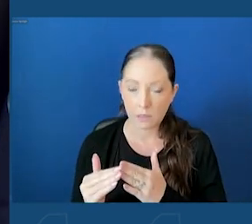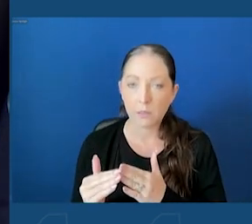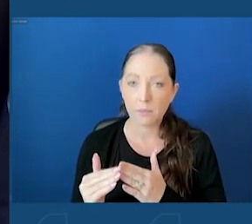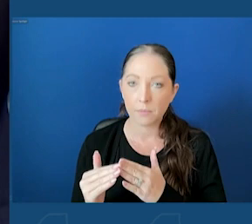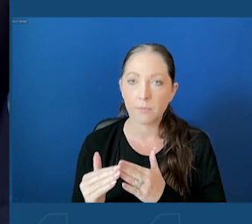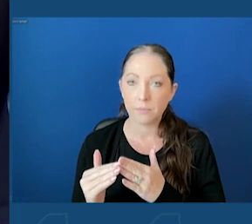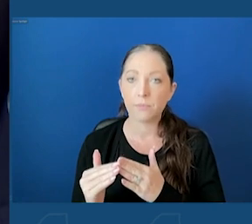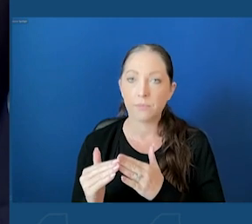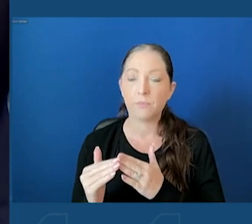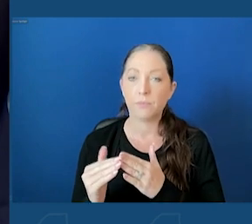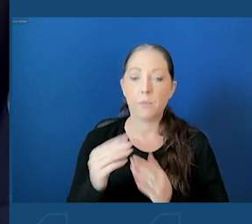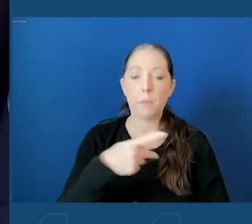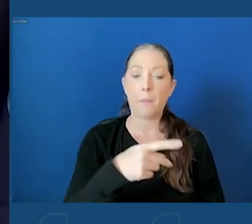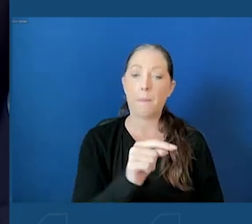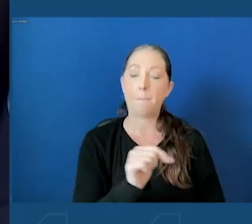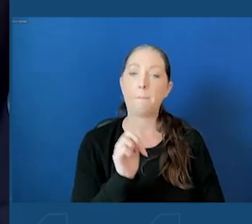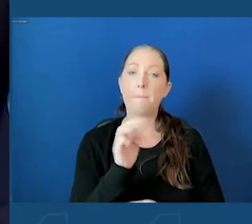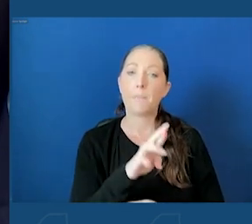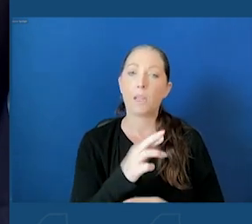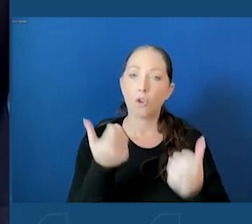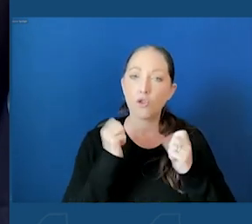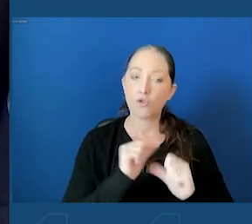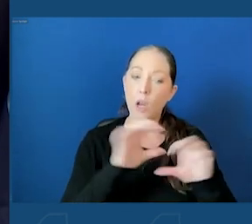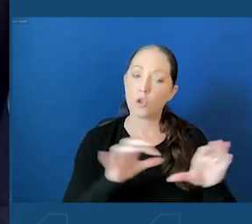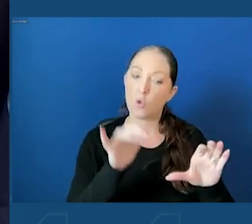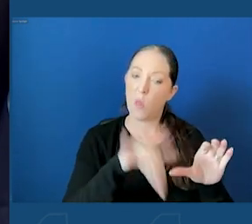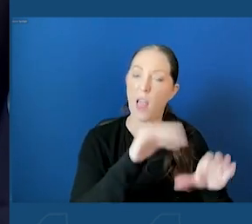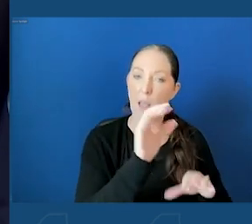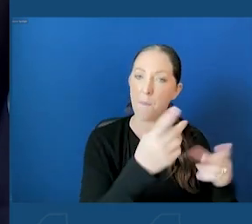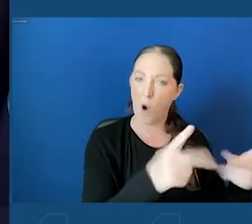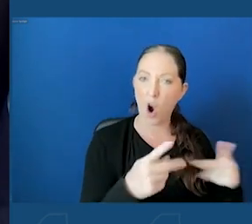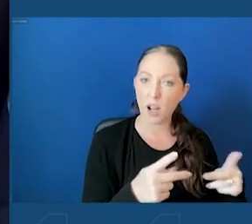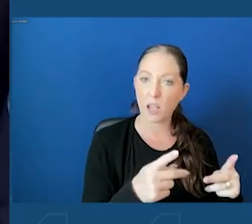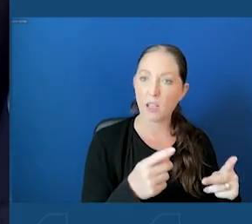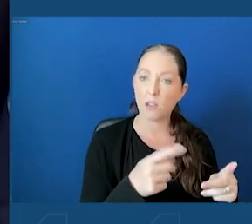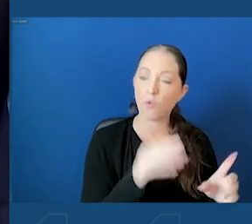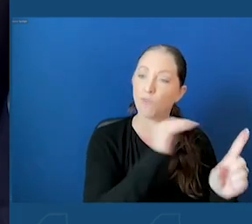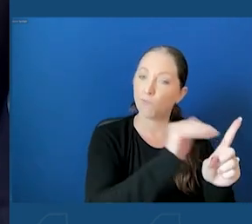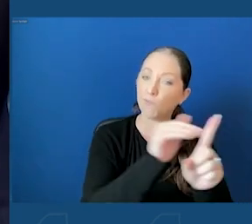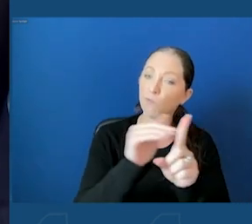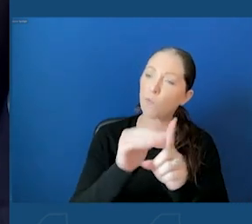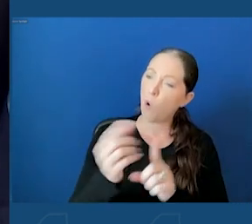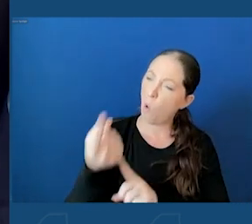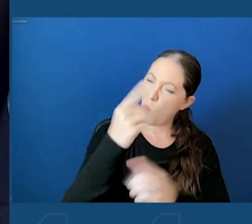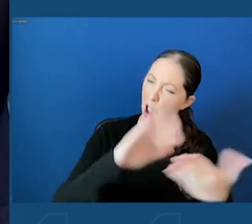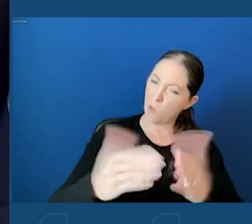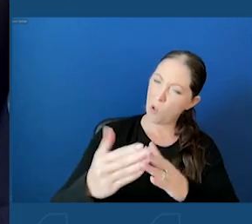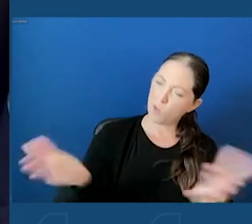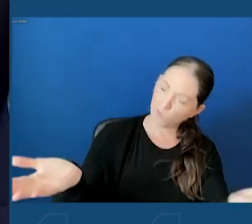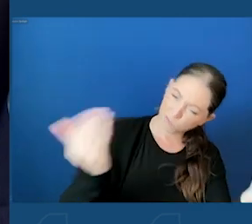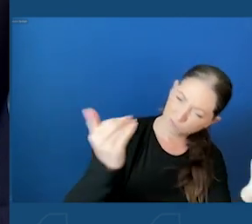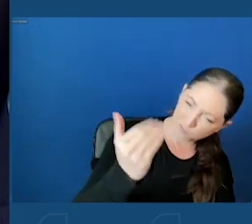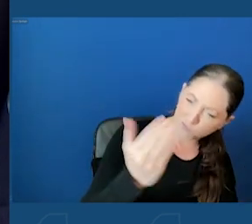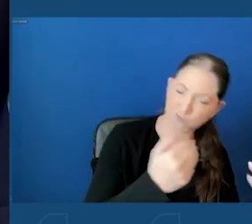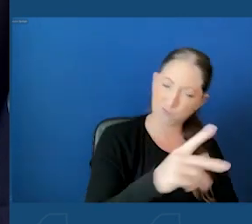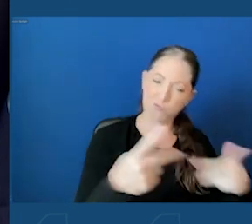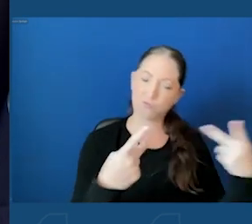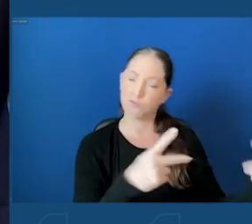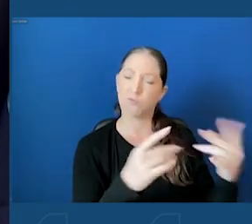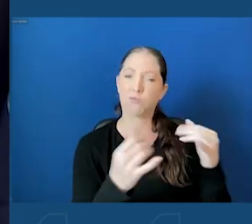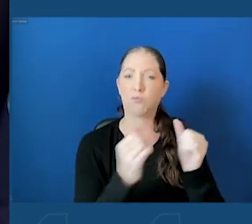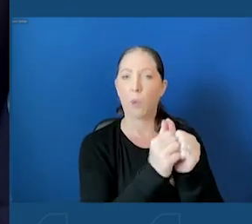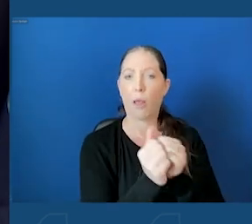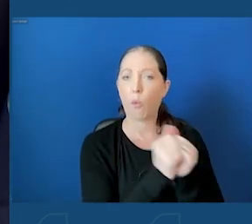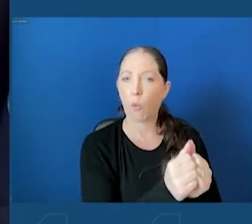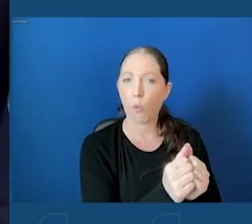what Peter tried to do with those parties is to remind us that we are one community, bringing everybody together. That was one of his visions for the center,